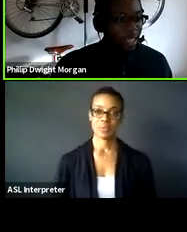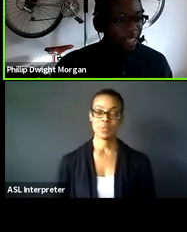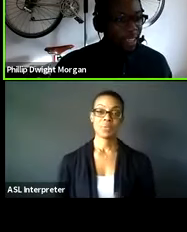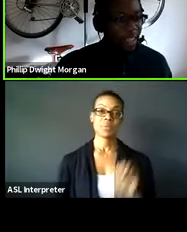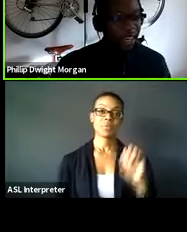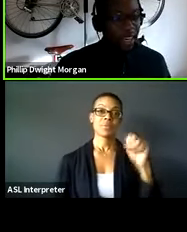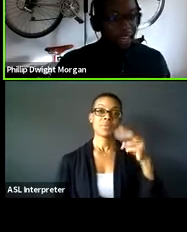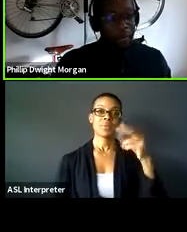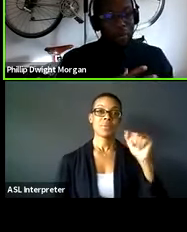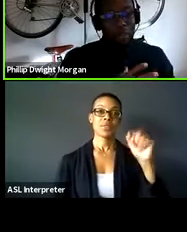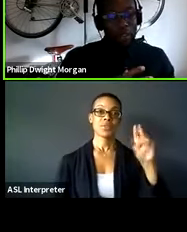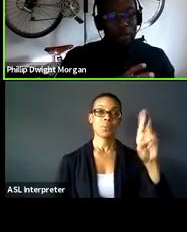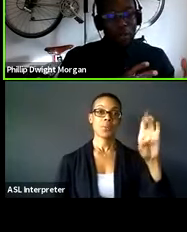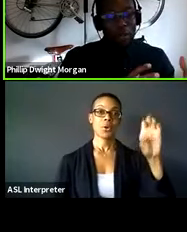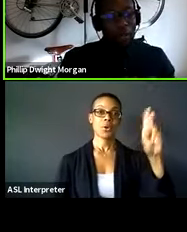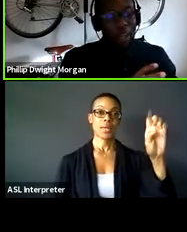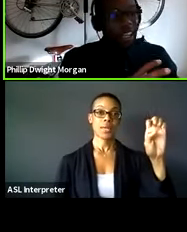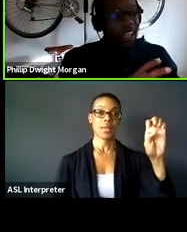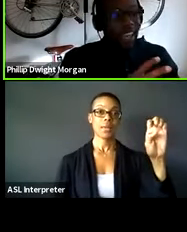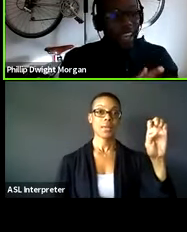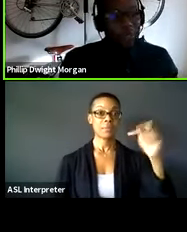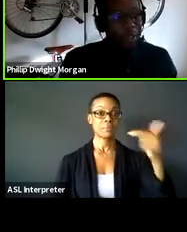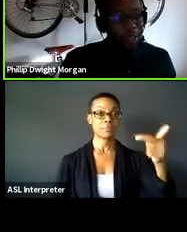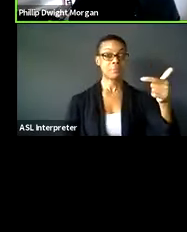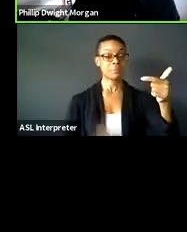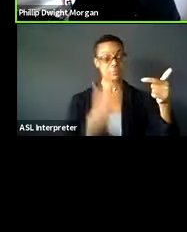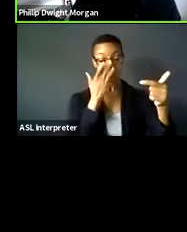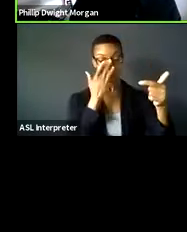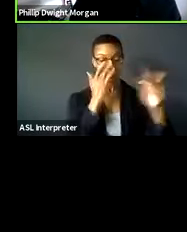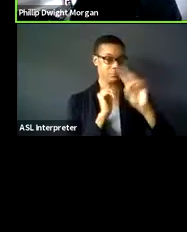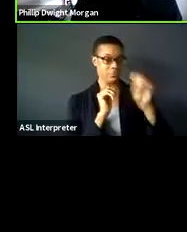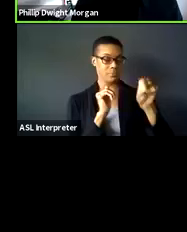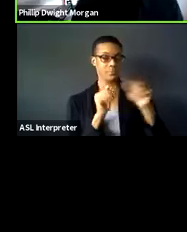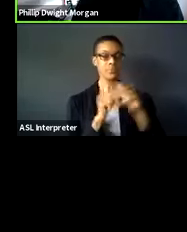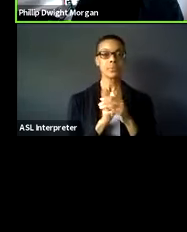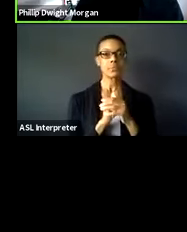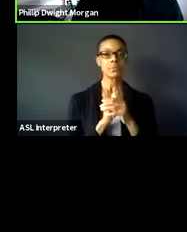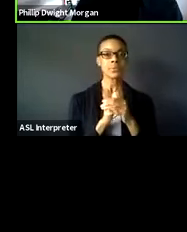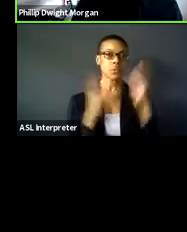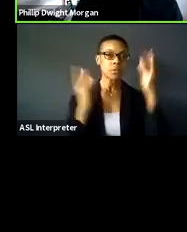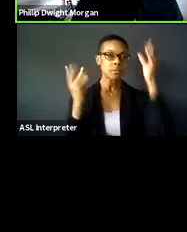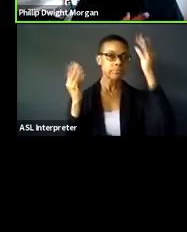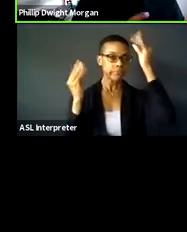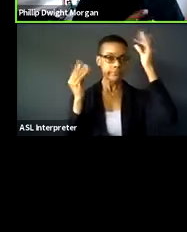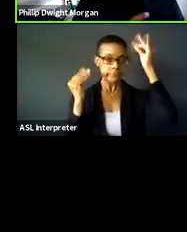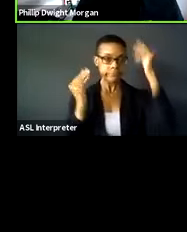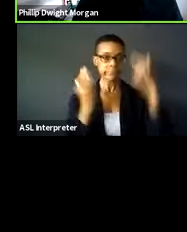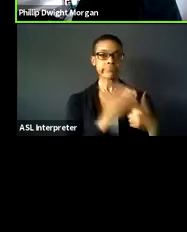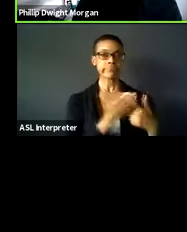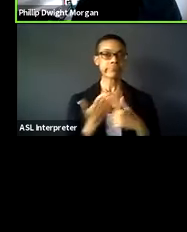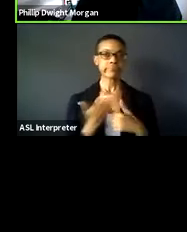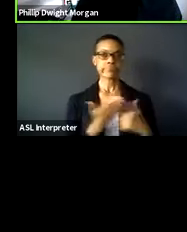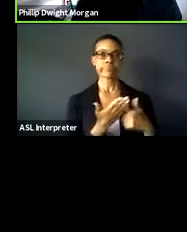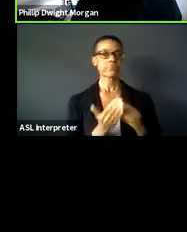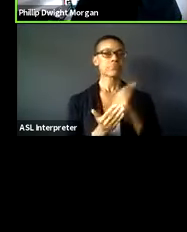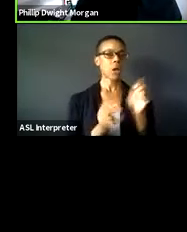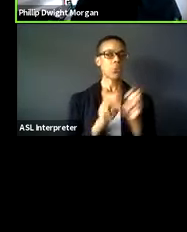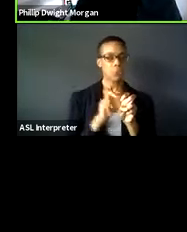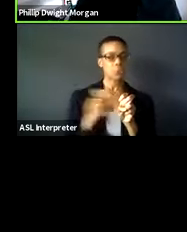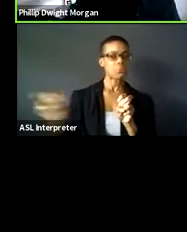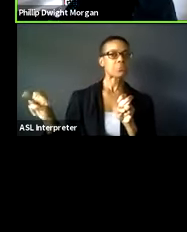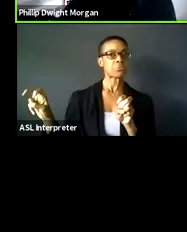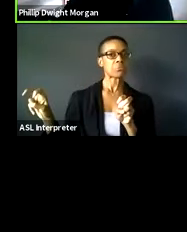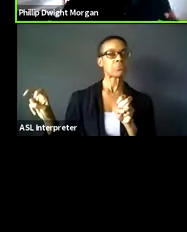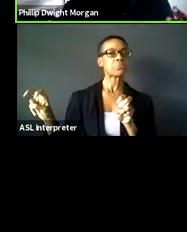Sharmarke, you know, so as we've already sort of been hearing in this conversation, you know, all these other panelists